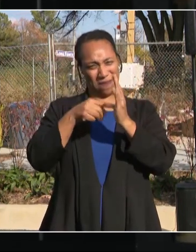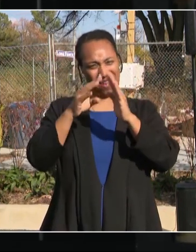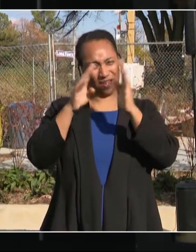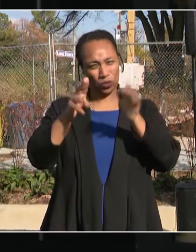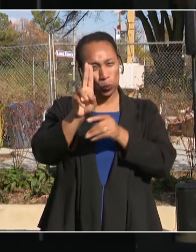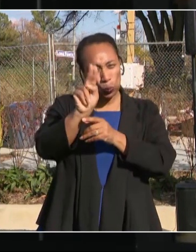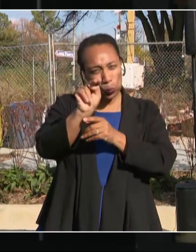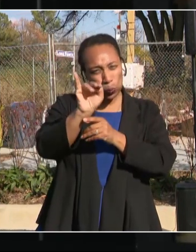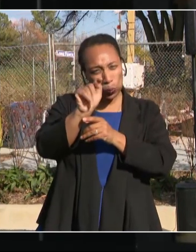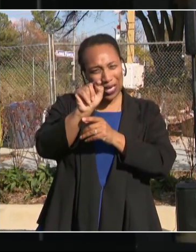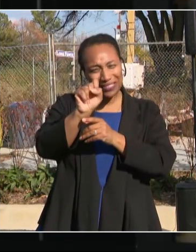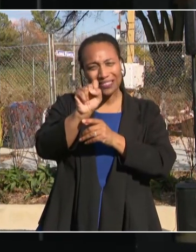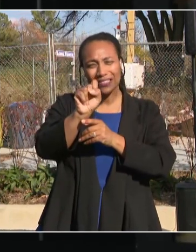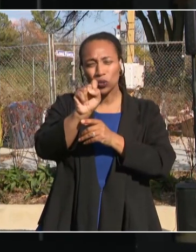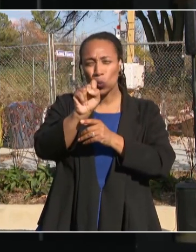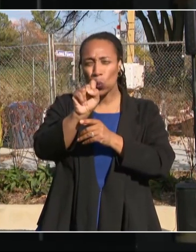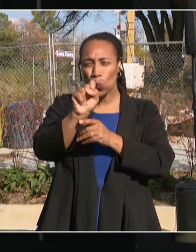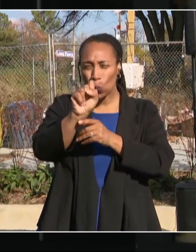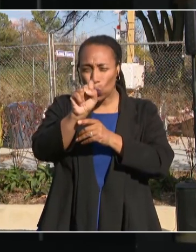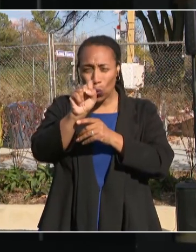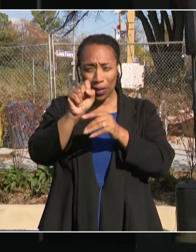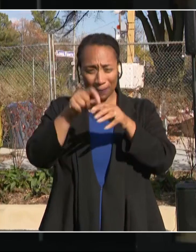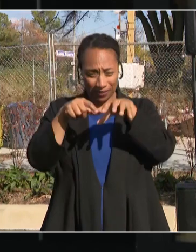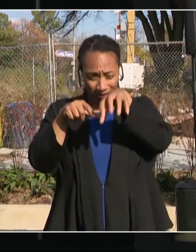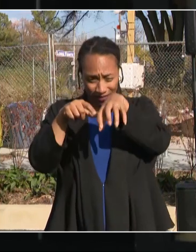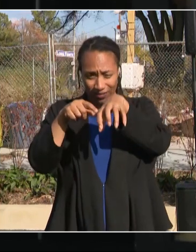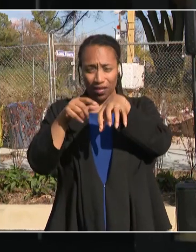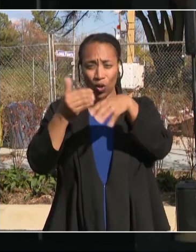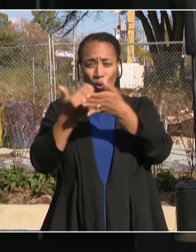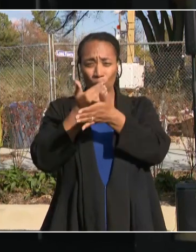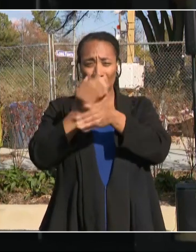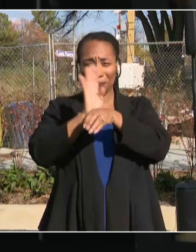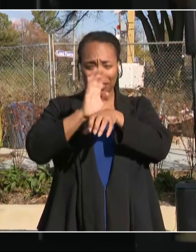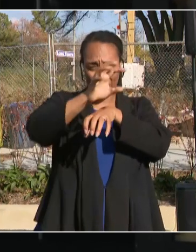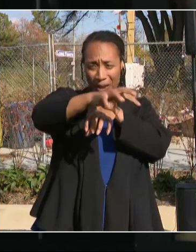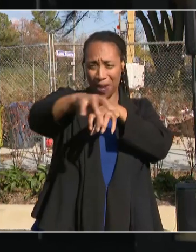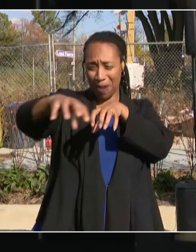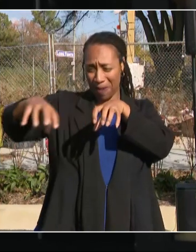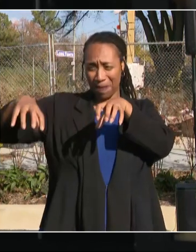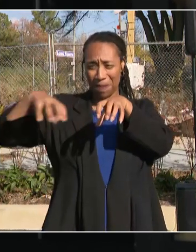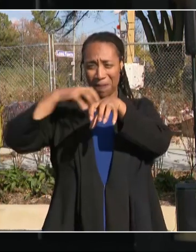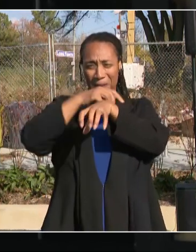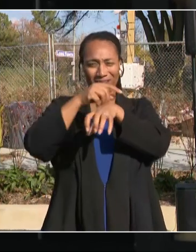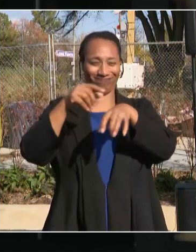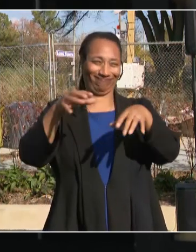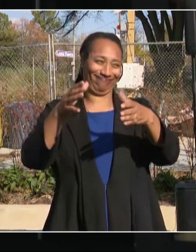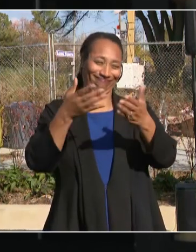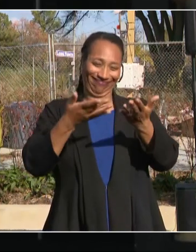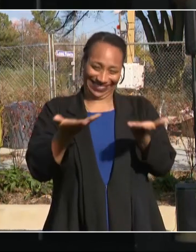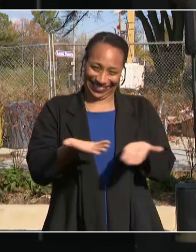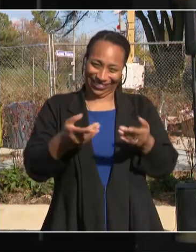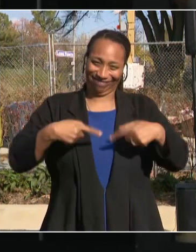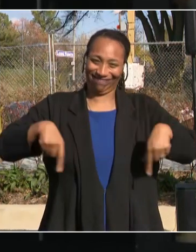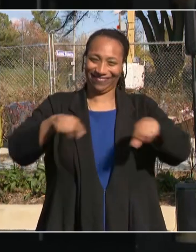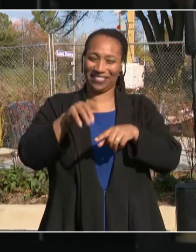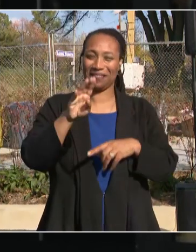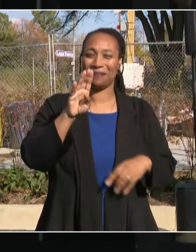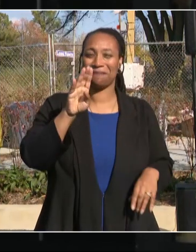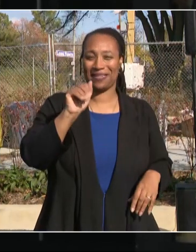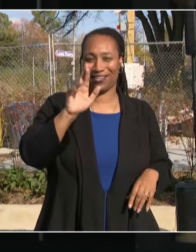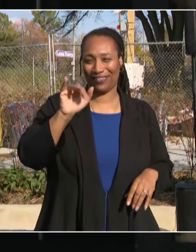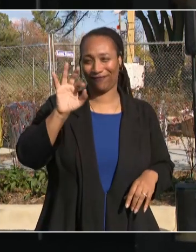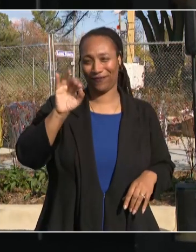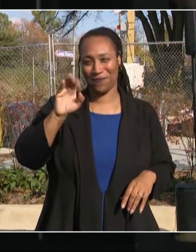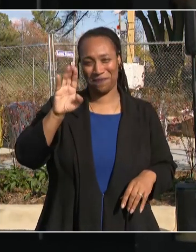commercial space in the Barry Farm Hillsdale community. These projects will employ over